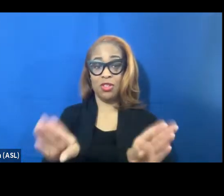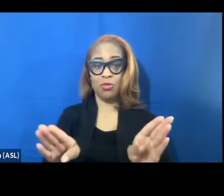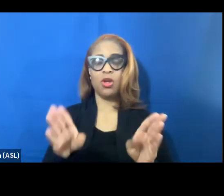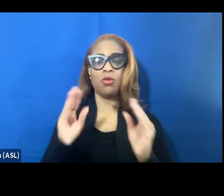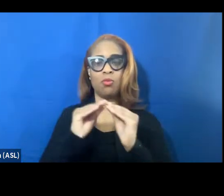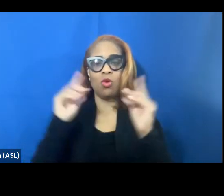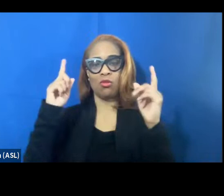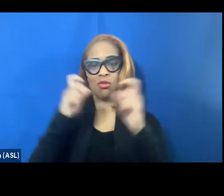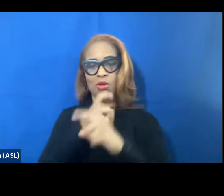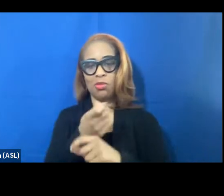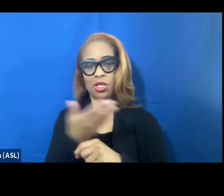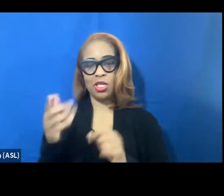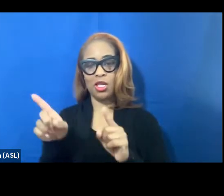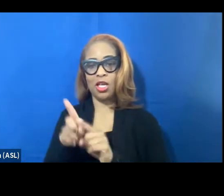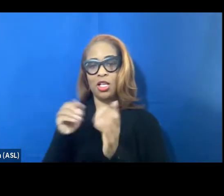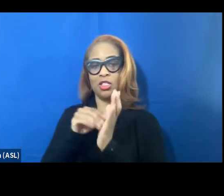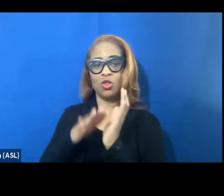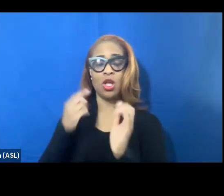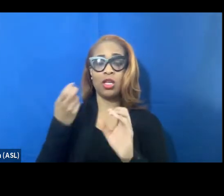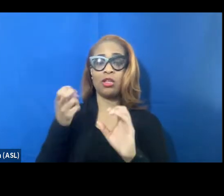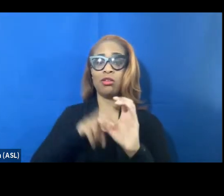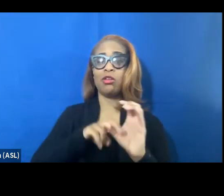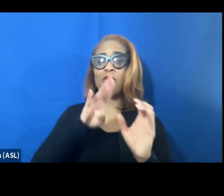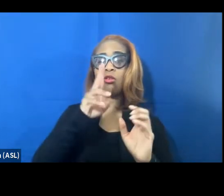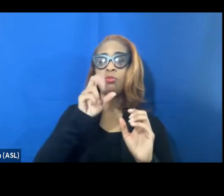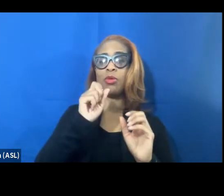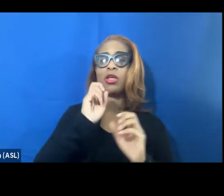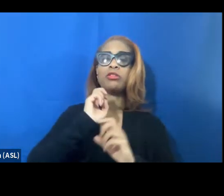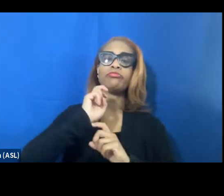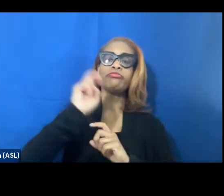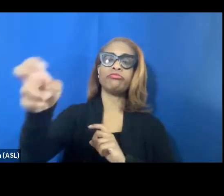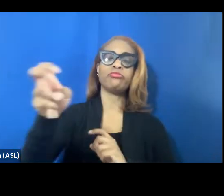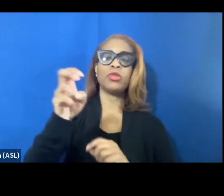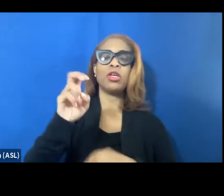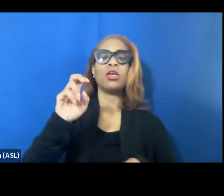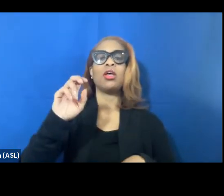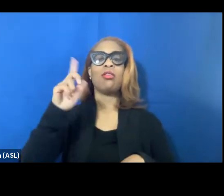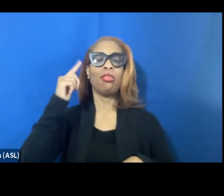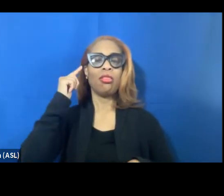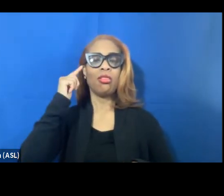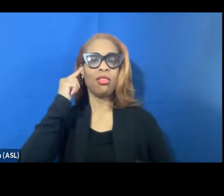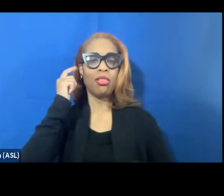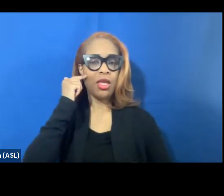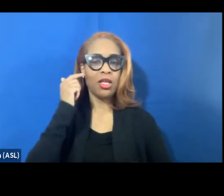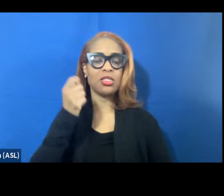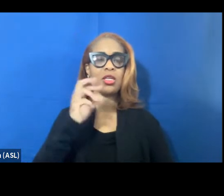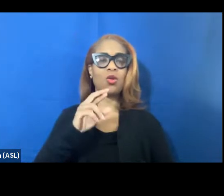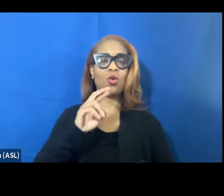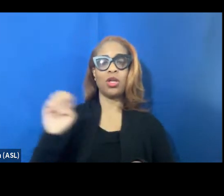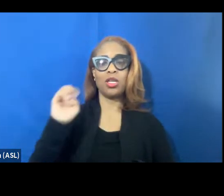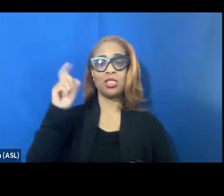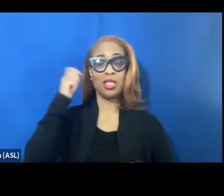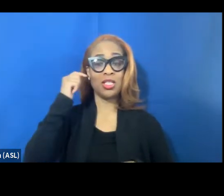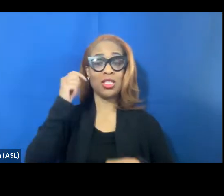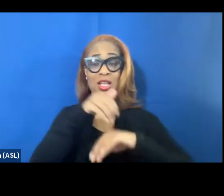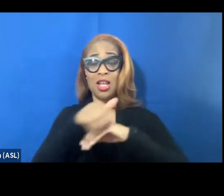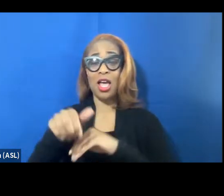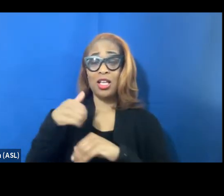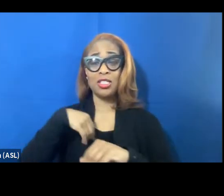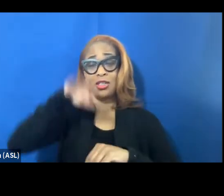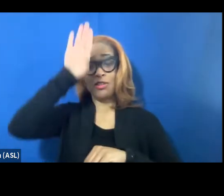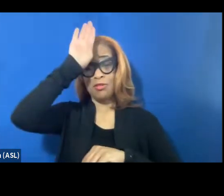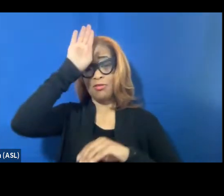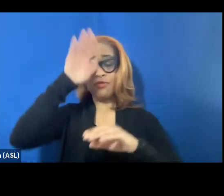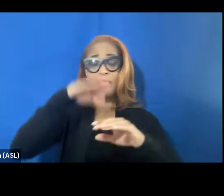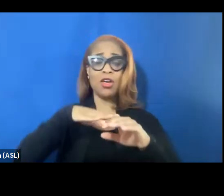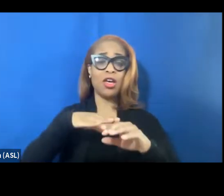complicate things as a student i can get on a bus i can get to eat slanting i can get to lansing very effectively you know nightly there's fire trucks running left and right and